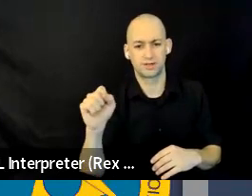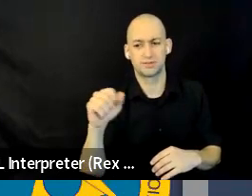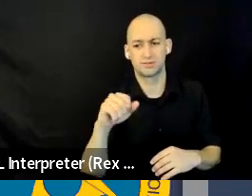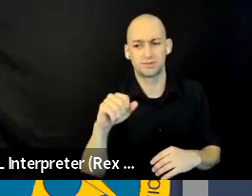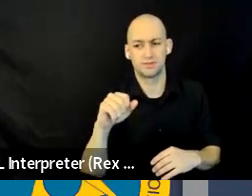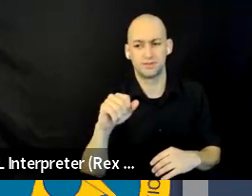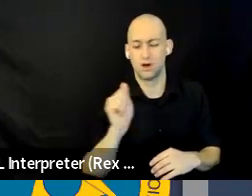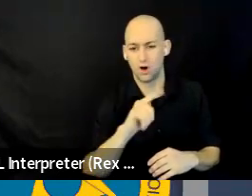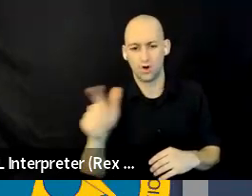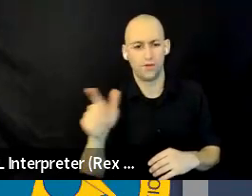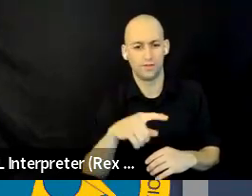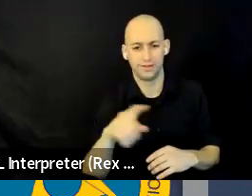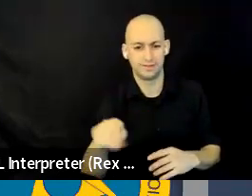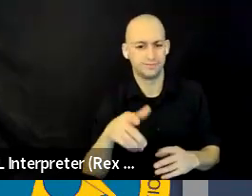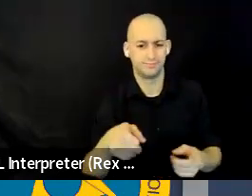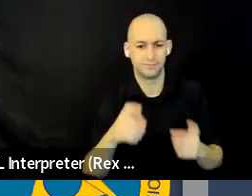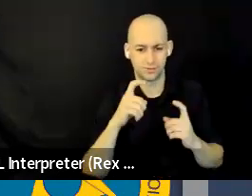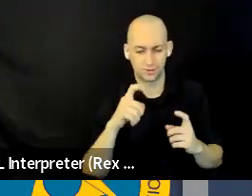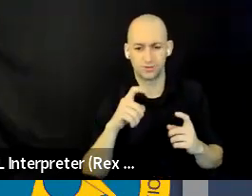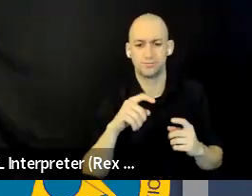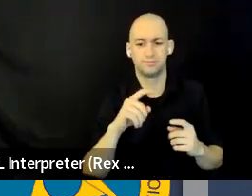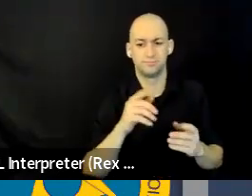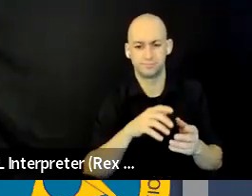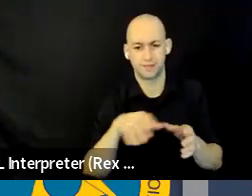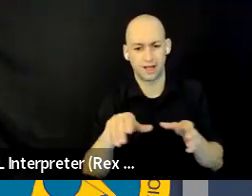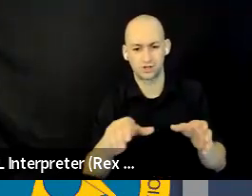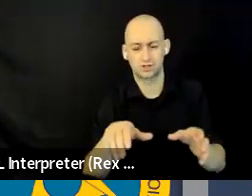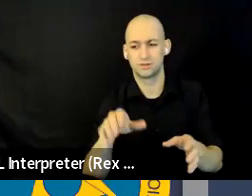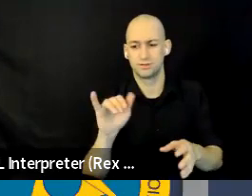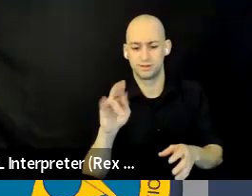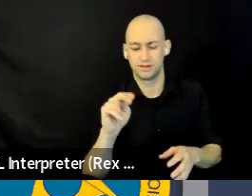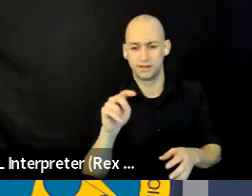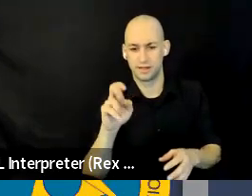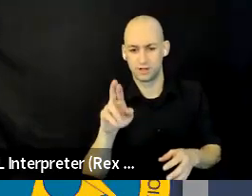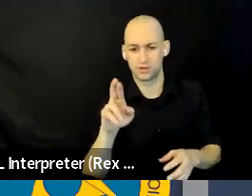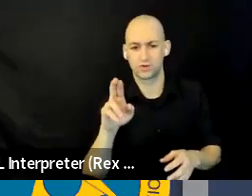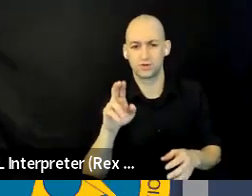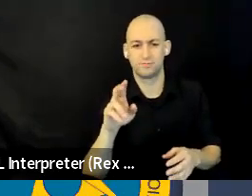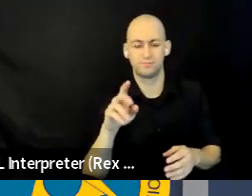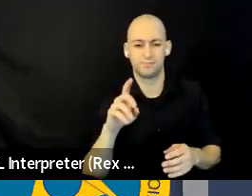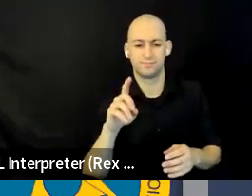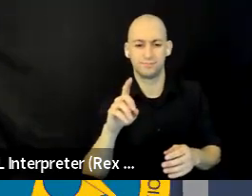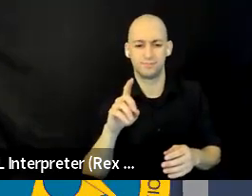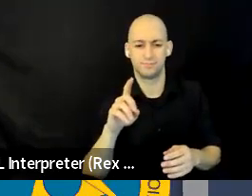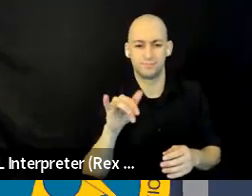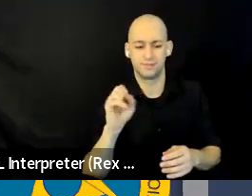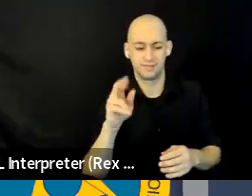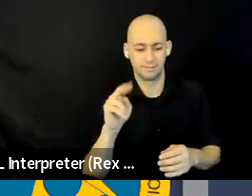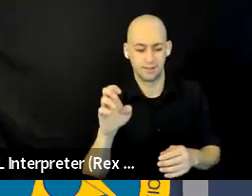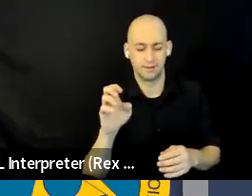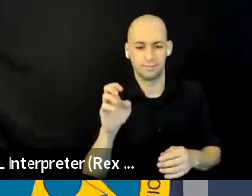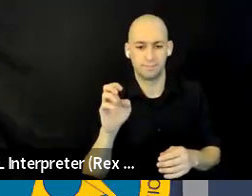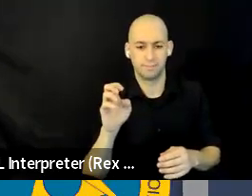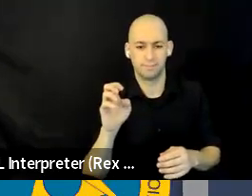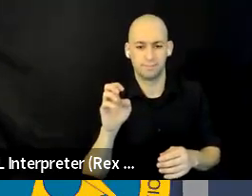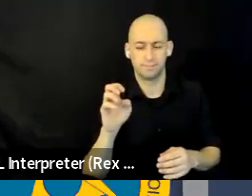and this commission demanded that kind of interdisciplinary approach to achieve multiple goals. Awesome program. We